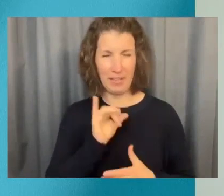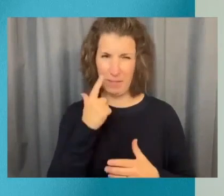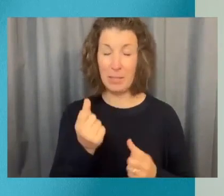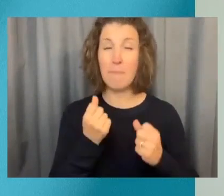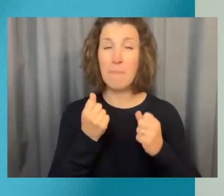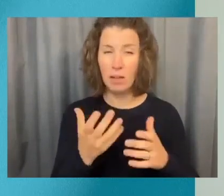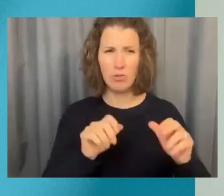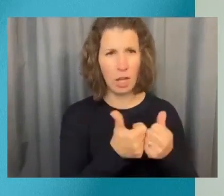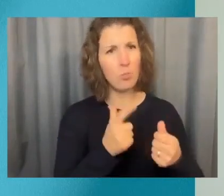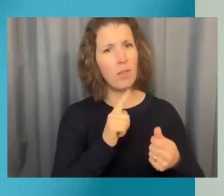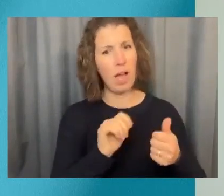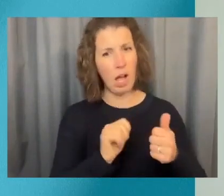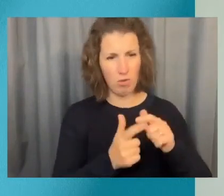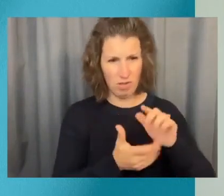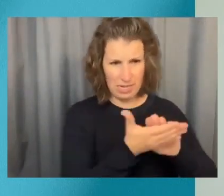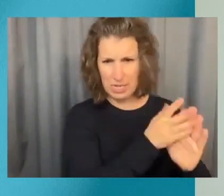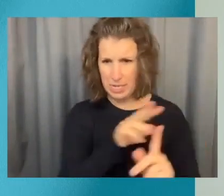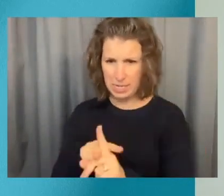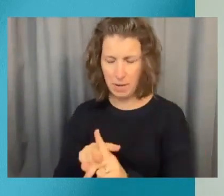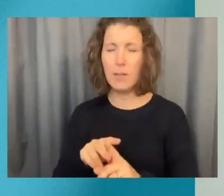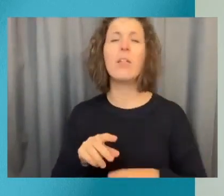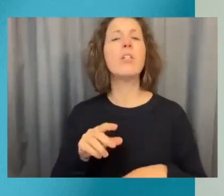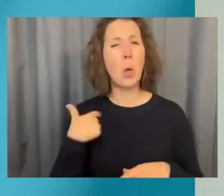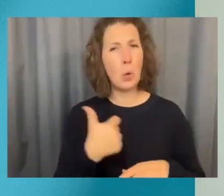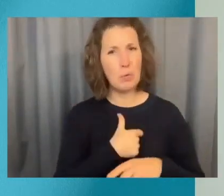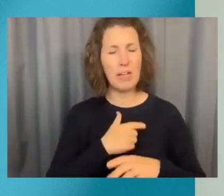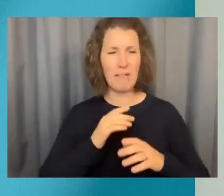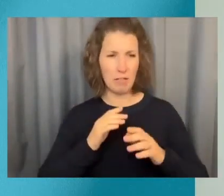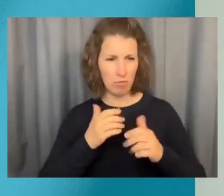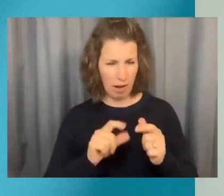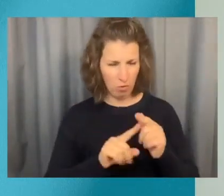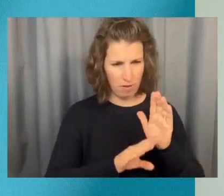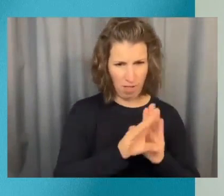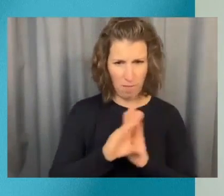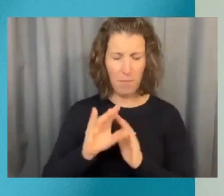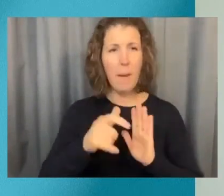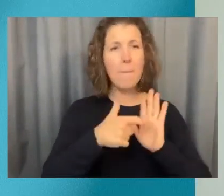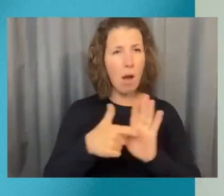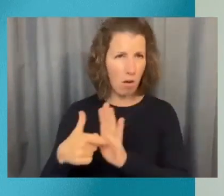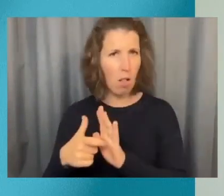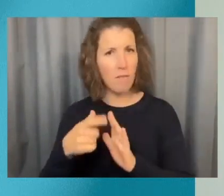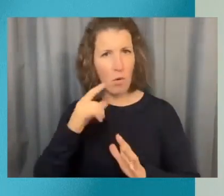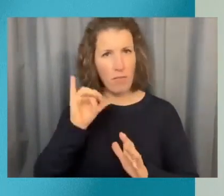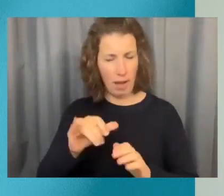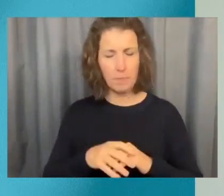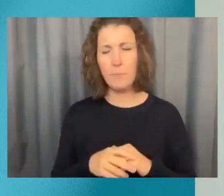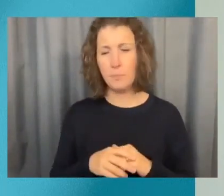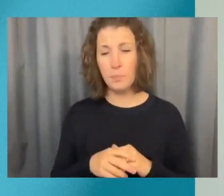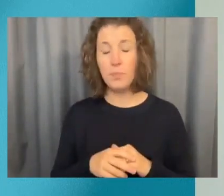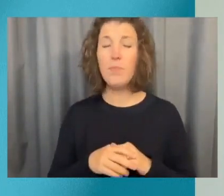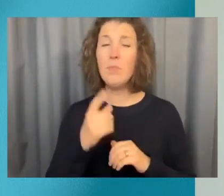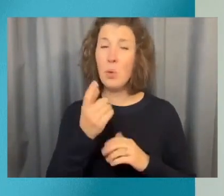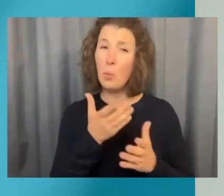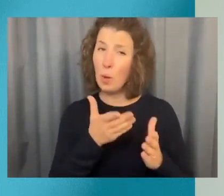that. So there's been some to try to come up with very simple models to how to operationalize that definition. And I think one of it is to think about three phrases, which is